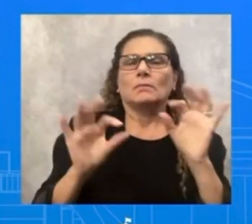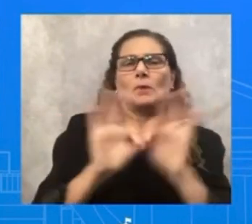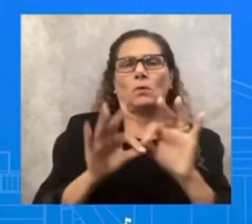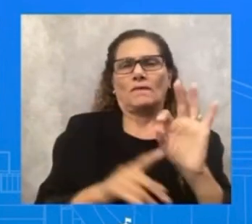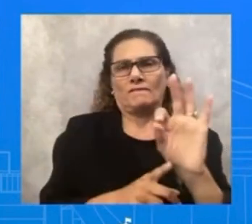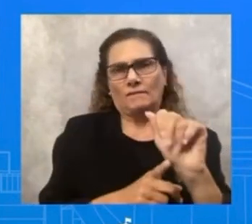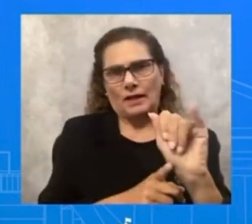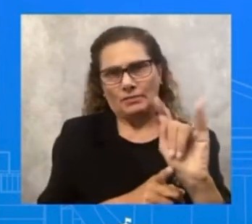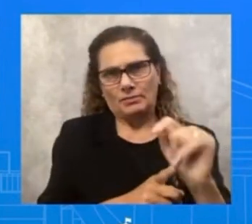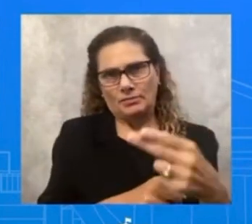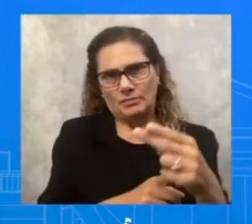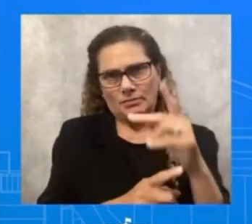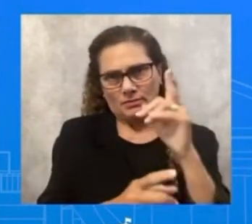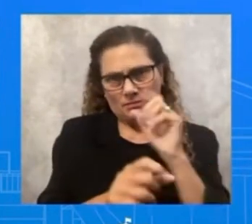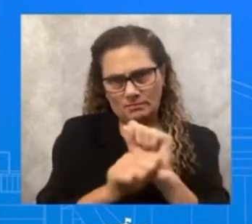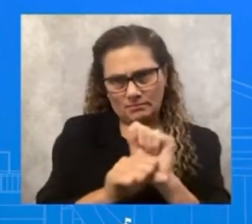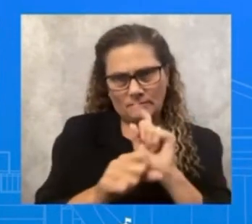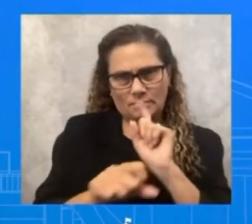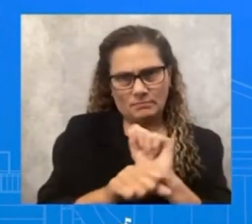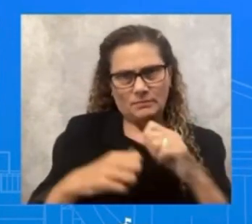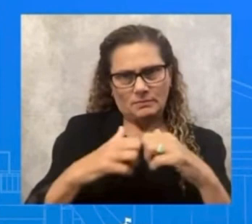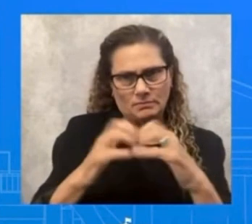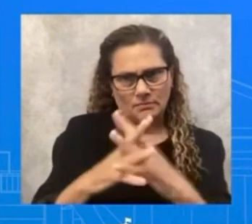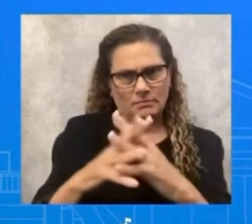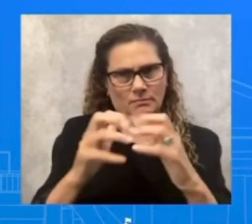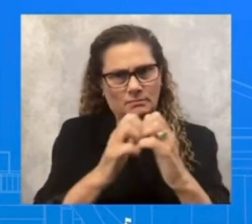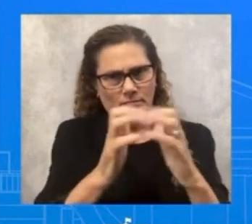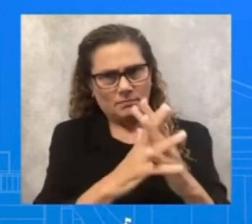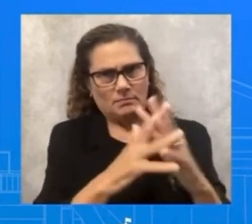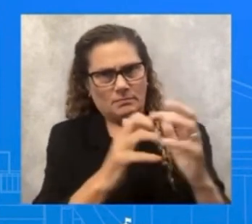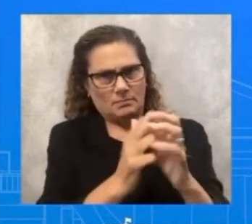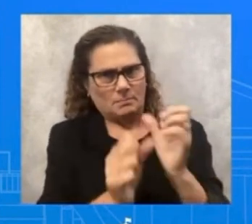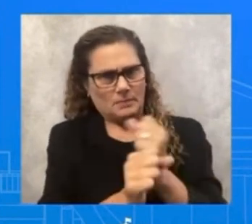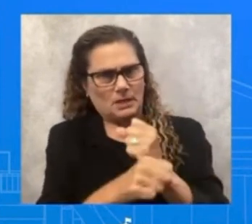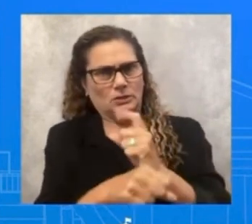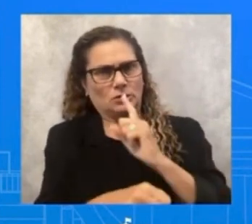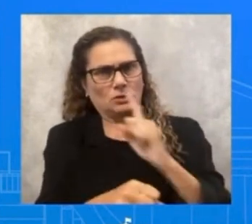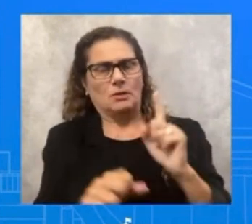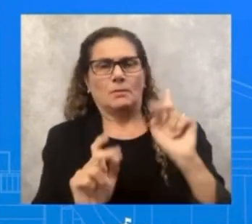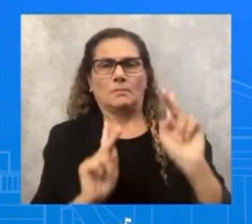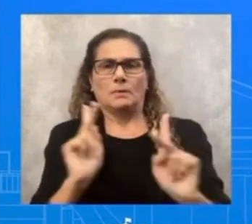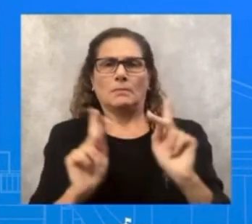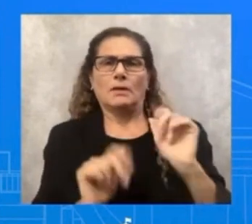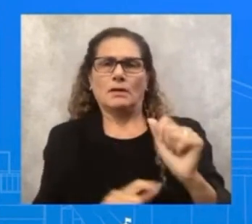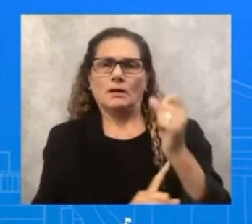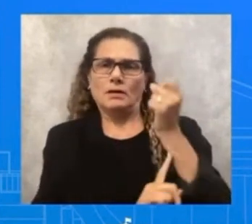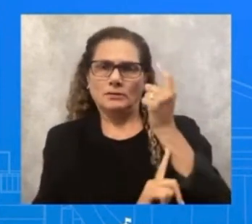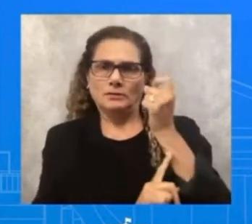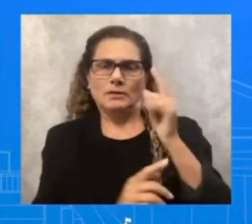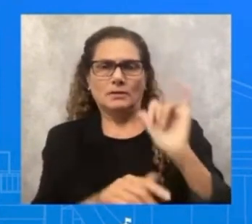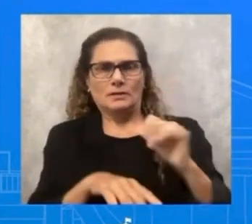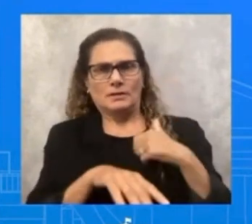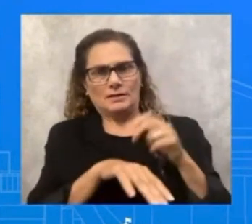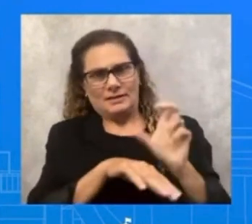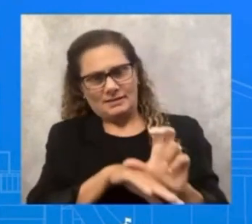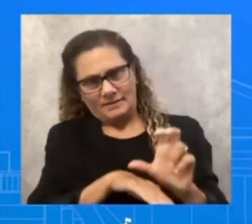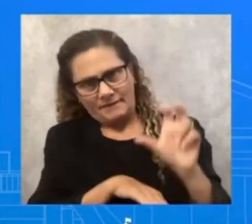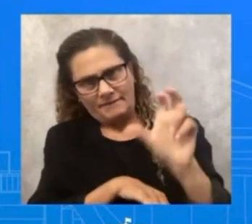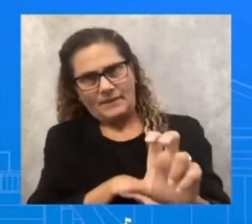the confidence that they can make these long-term 10-year investments that are included in the act. So I'll let Jackie, and then we'll take a couple from the